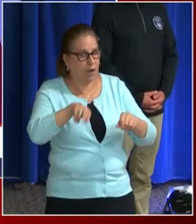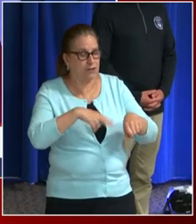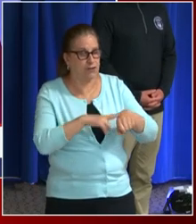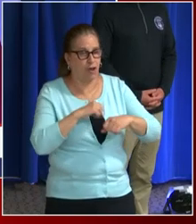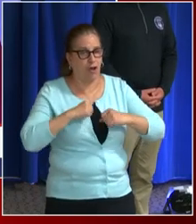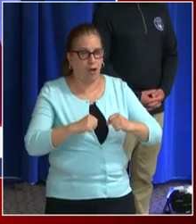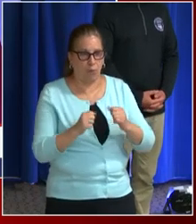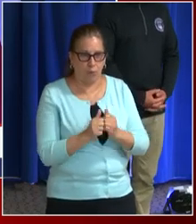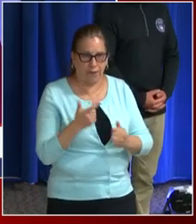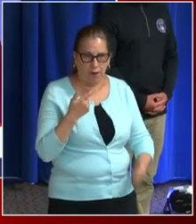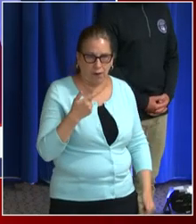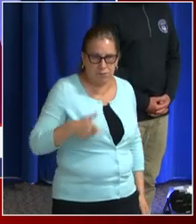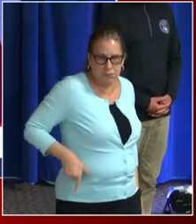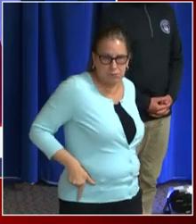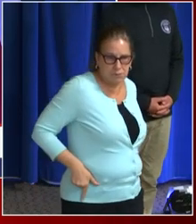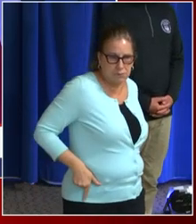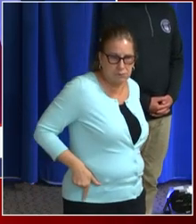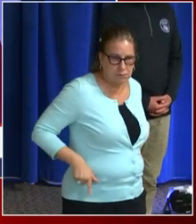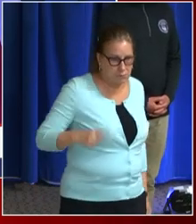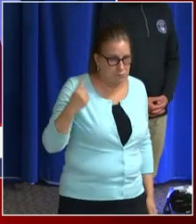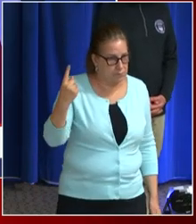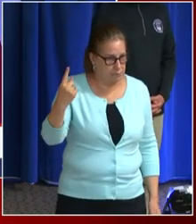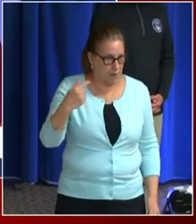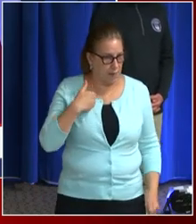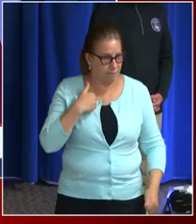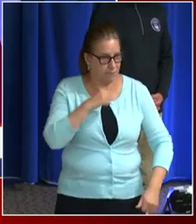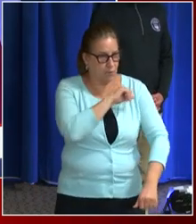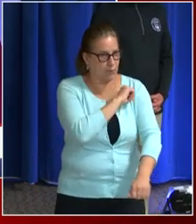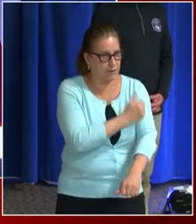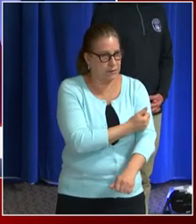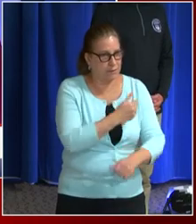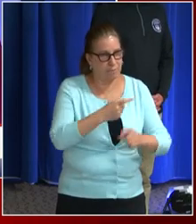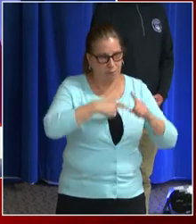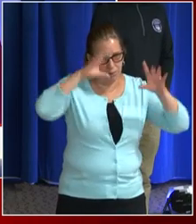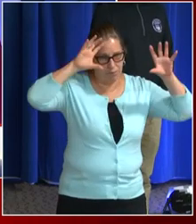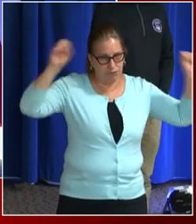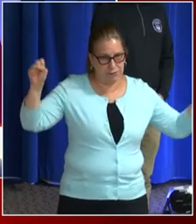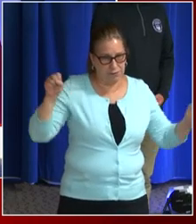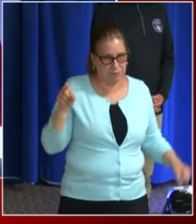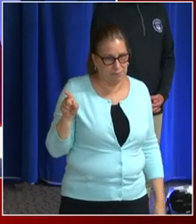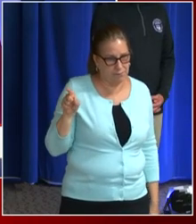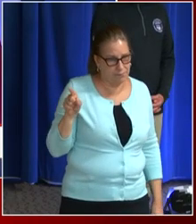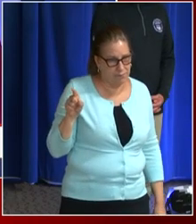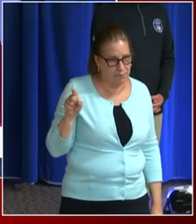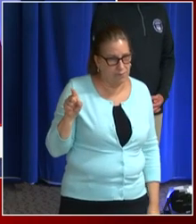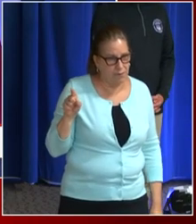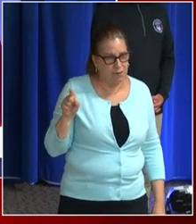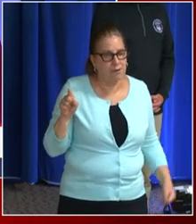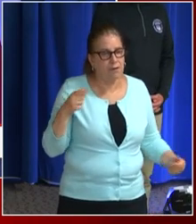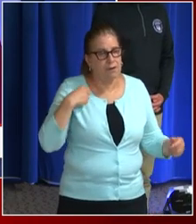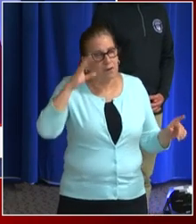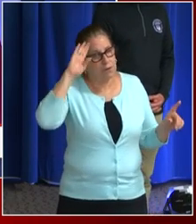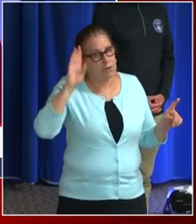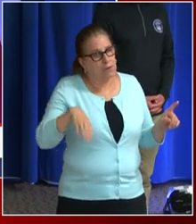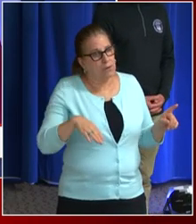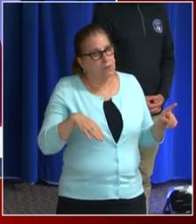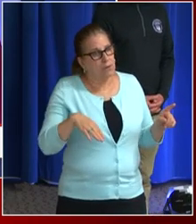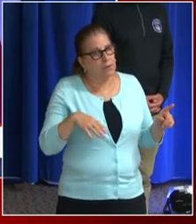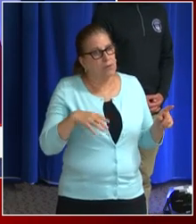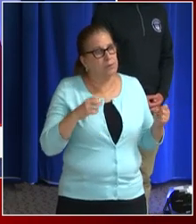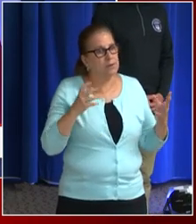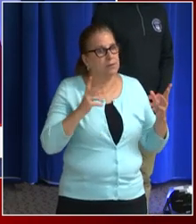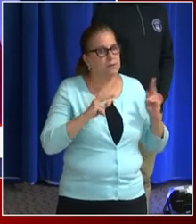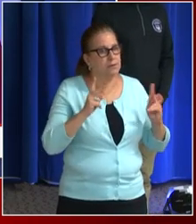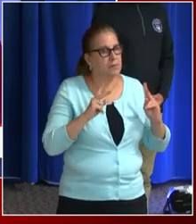authority of the President of the United States. I am very well aware from multiple conversations with the